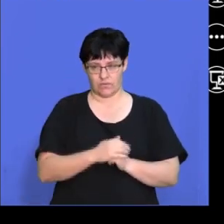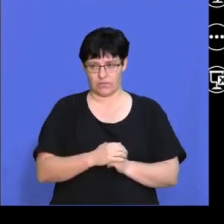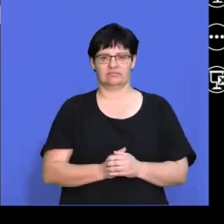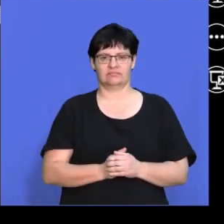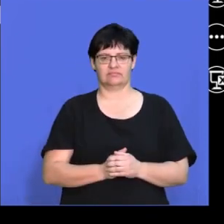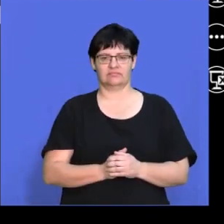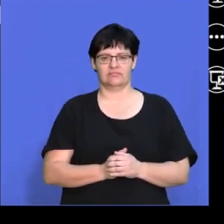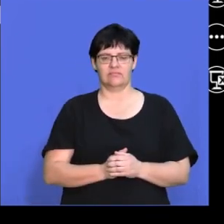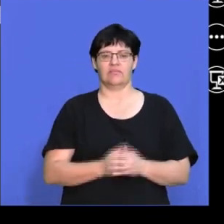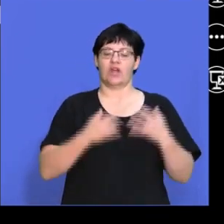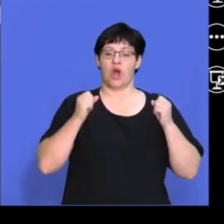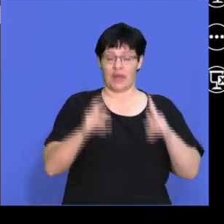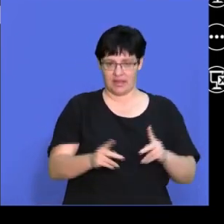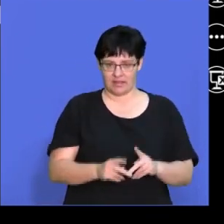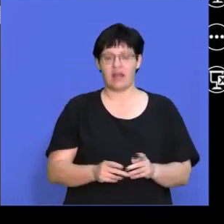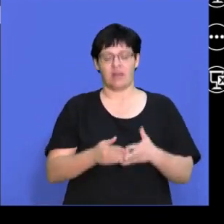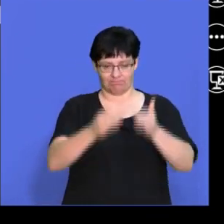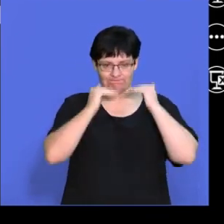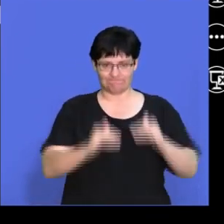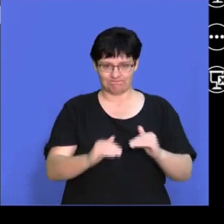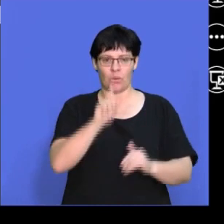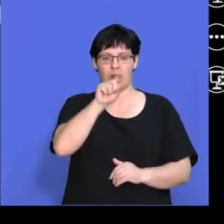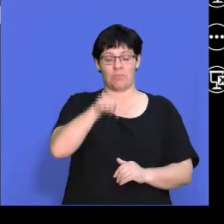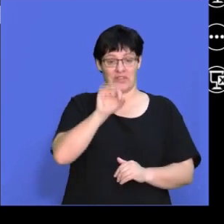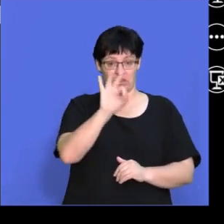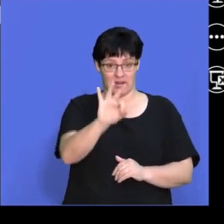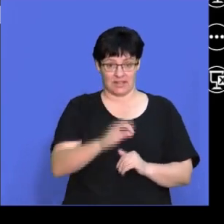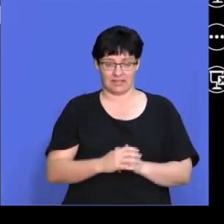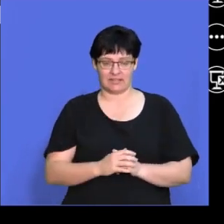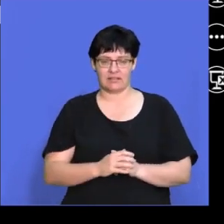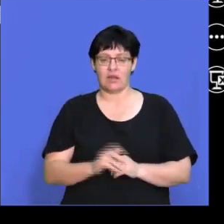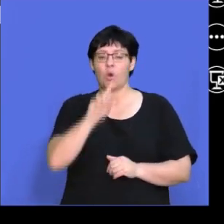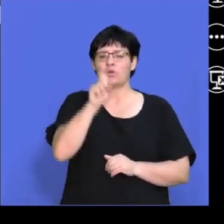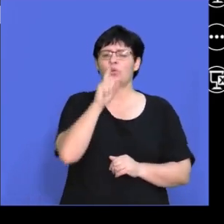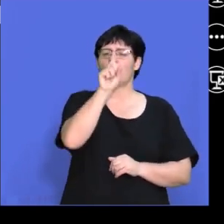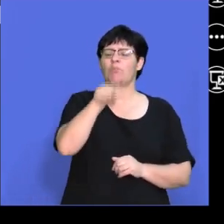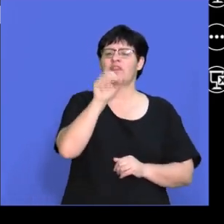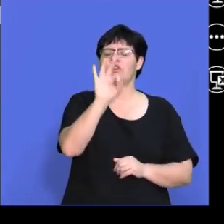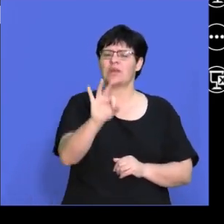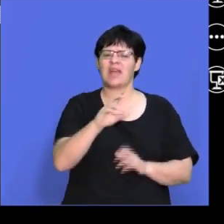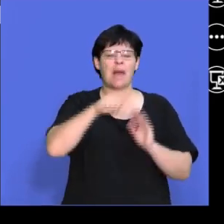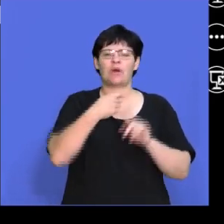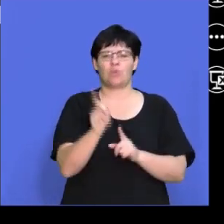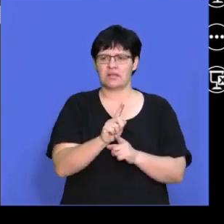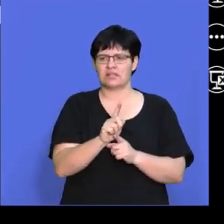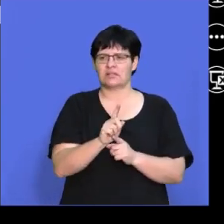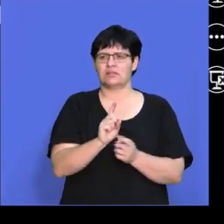4. Okay, so let's move on to question 1.3. So question 1.3 is